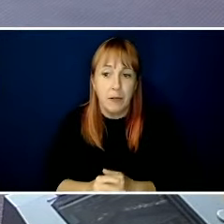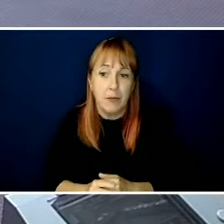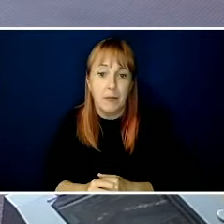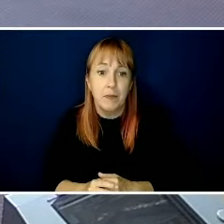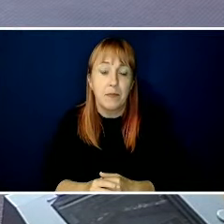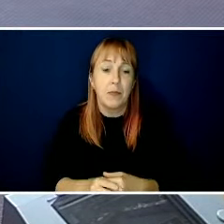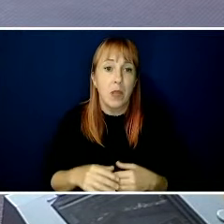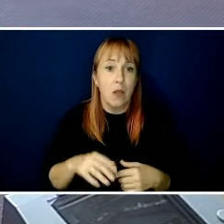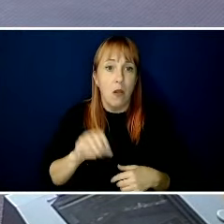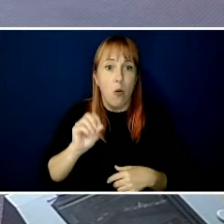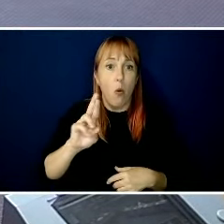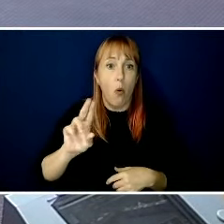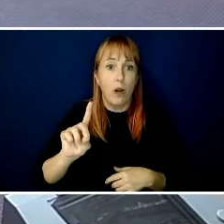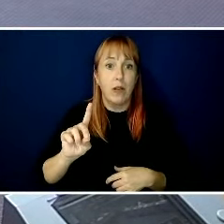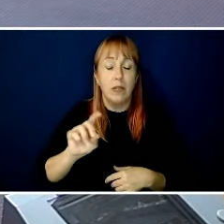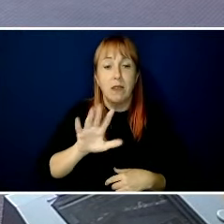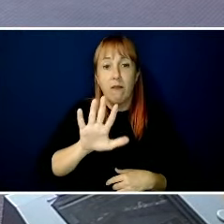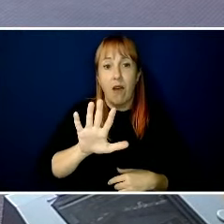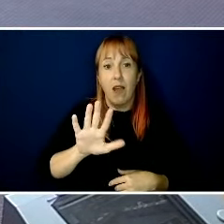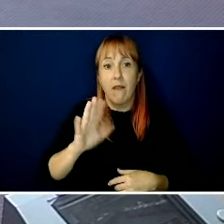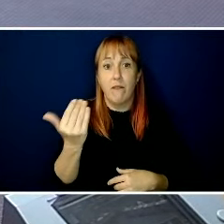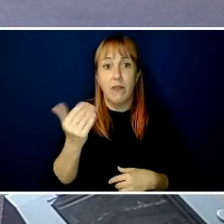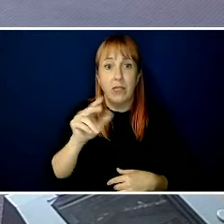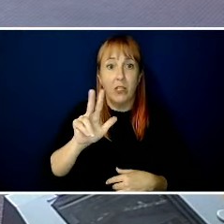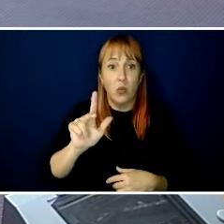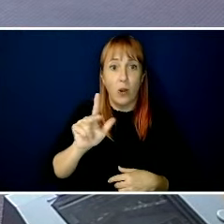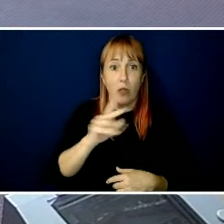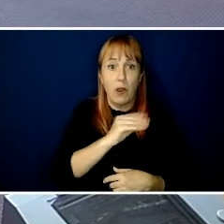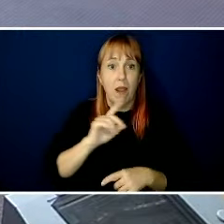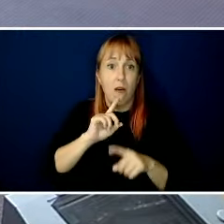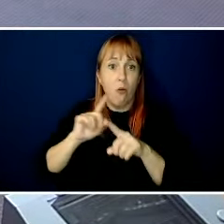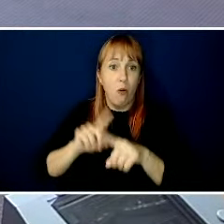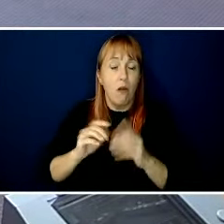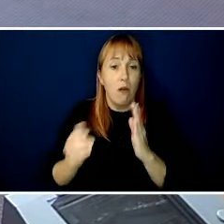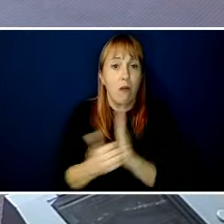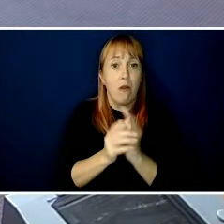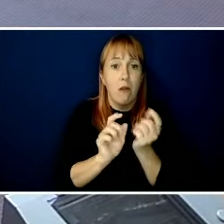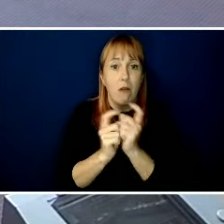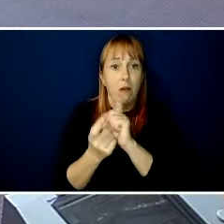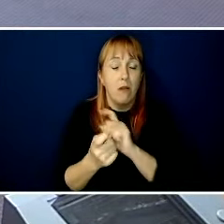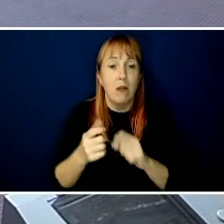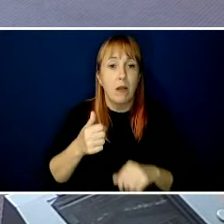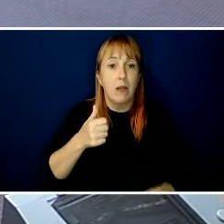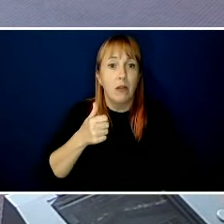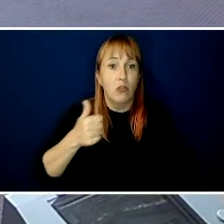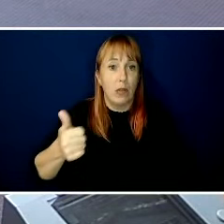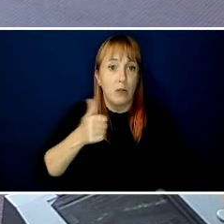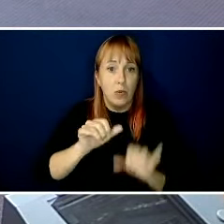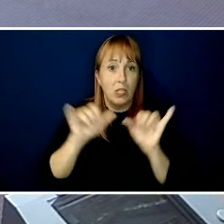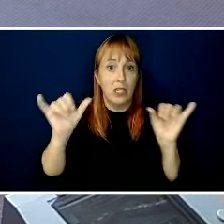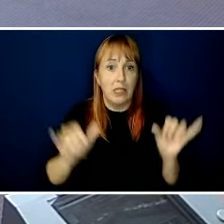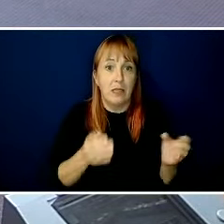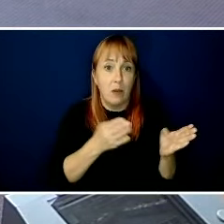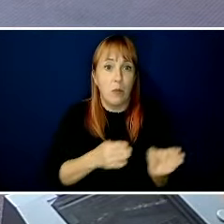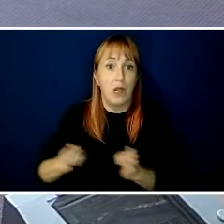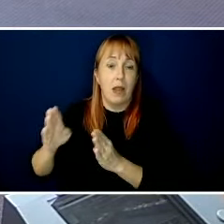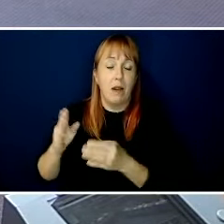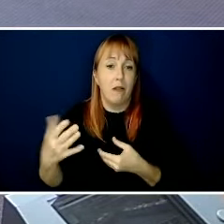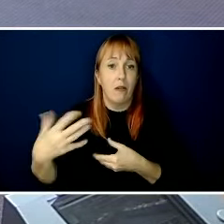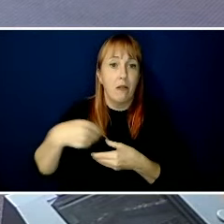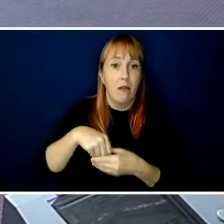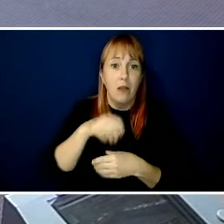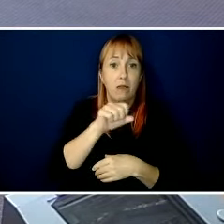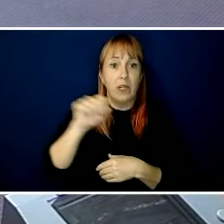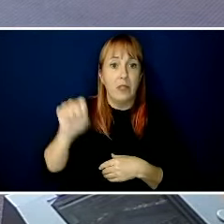Ordinance Bill number 51523, an ordinance relating to amending the Salem Transportation System Plan, a component of the Salem